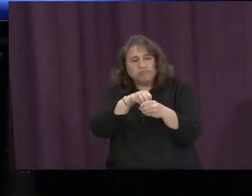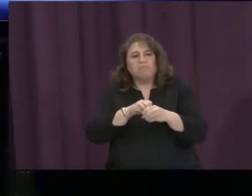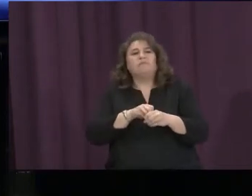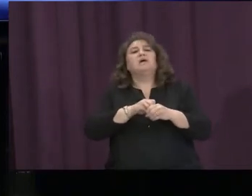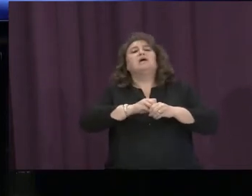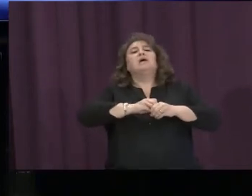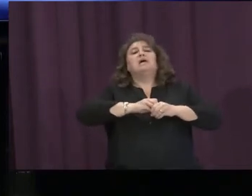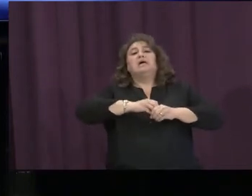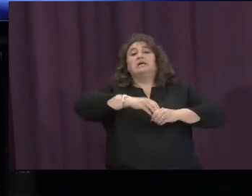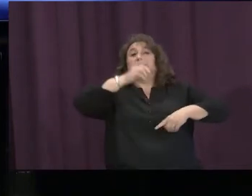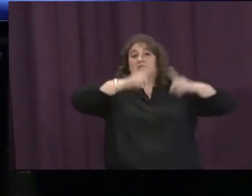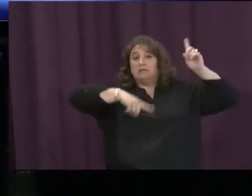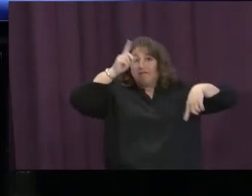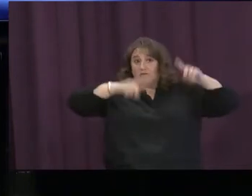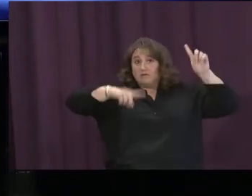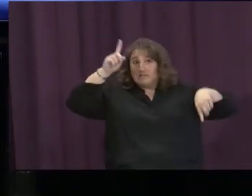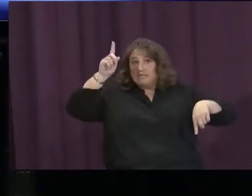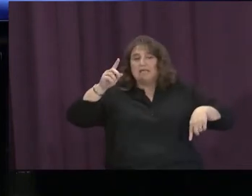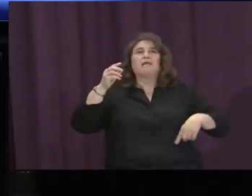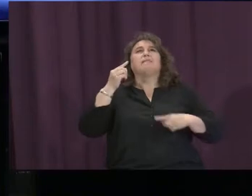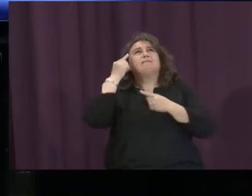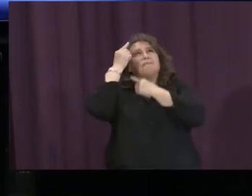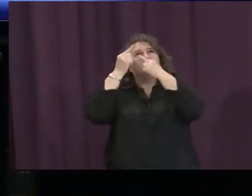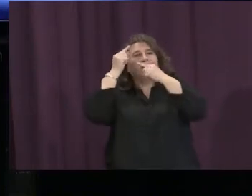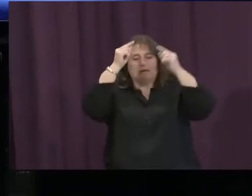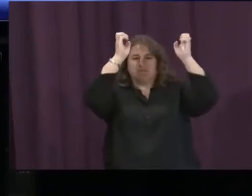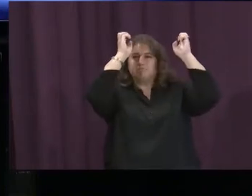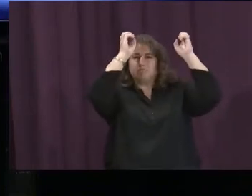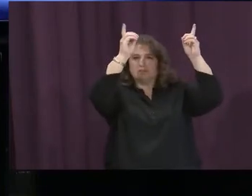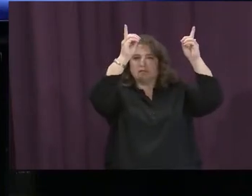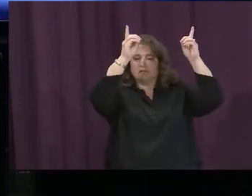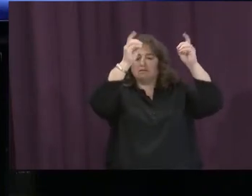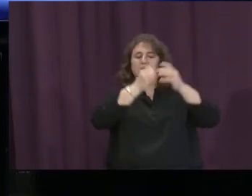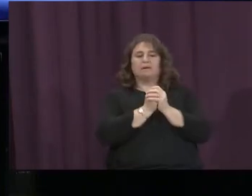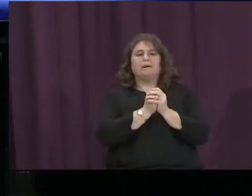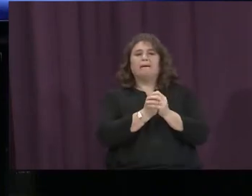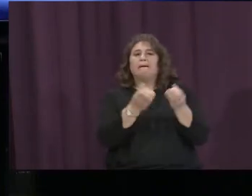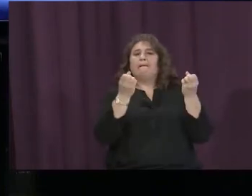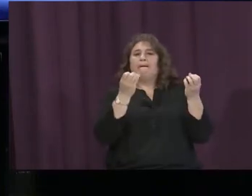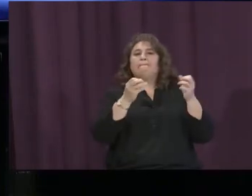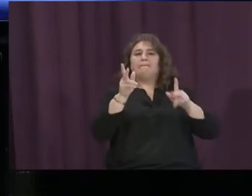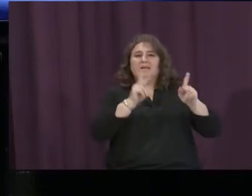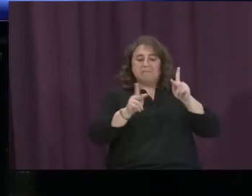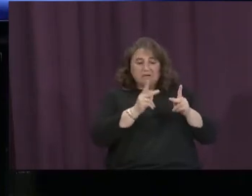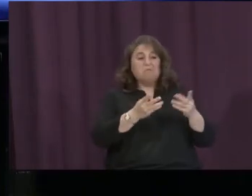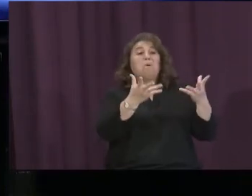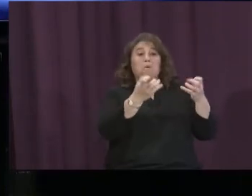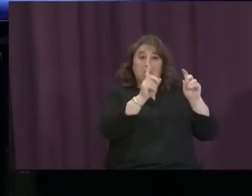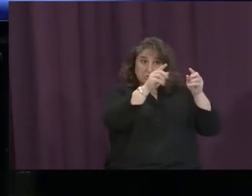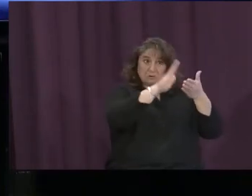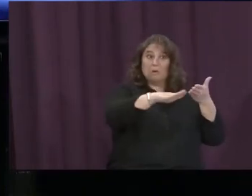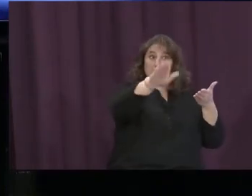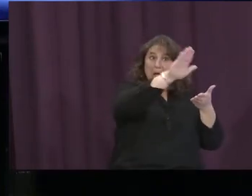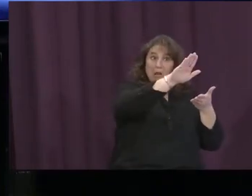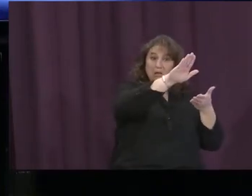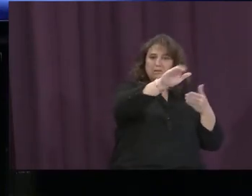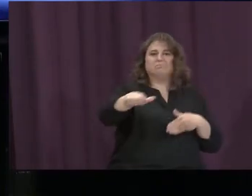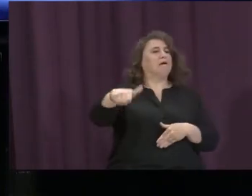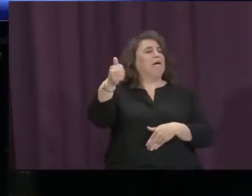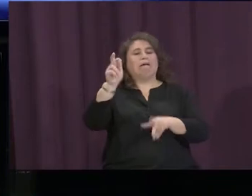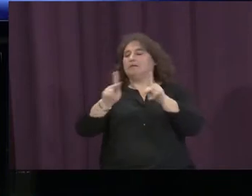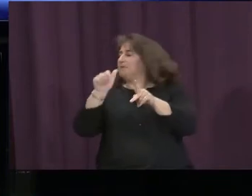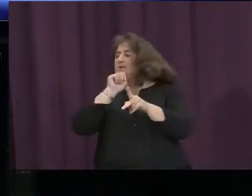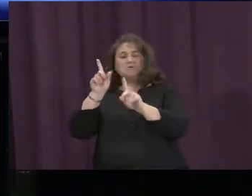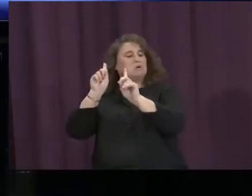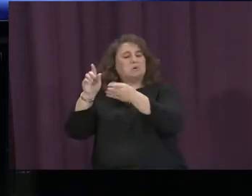education stands out to me and how many people are and have decided to go to college and many people didn't. know, there